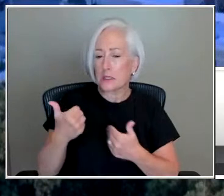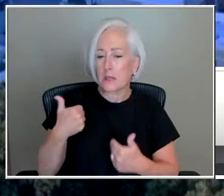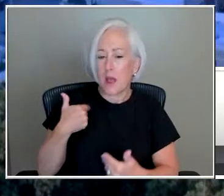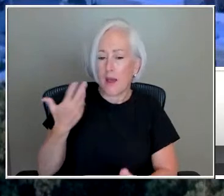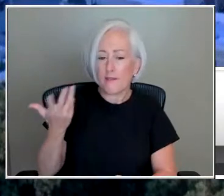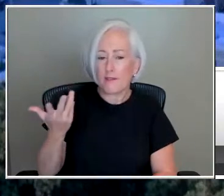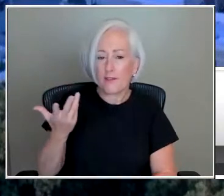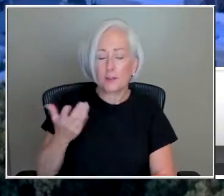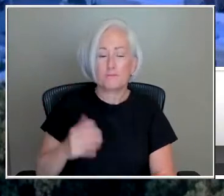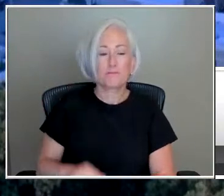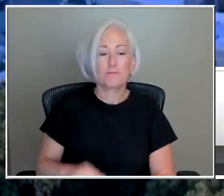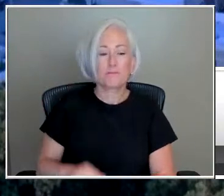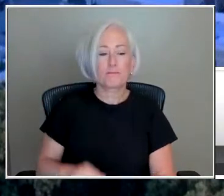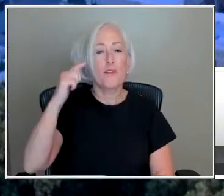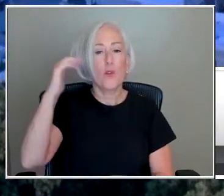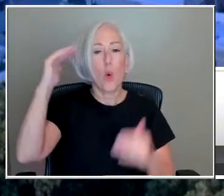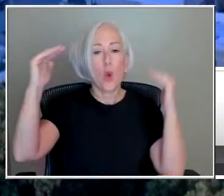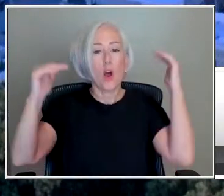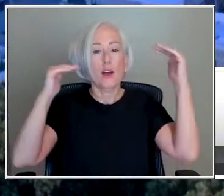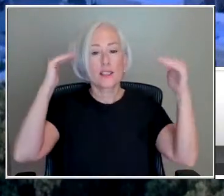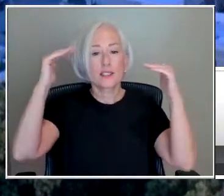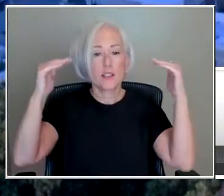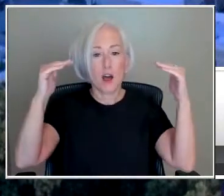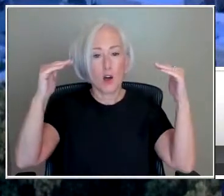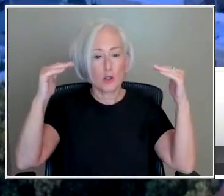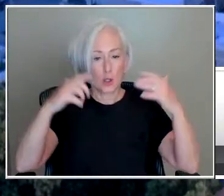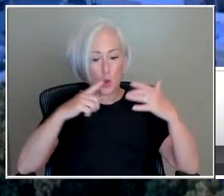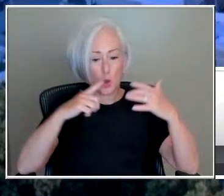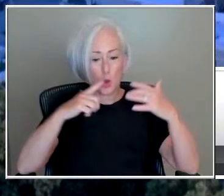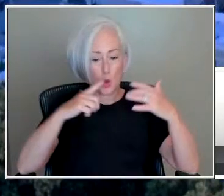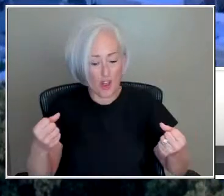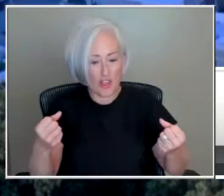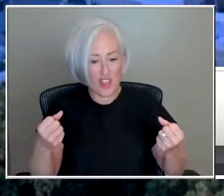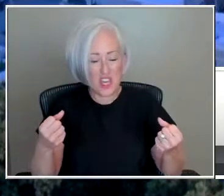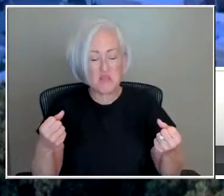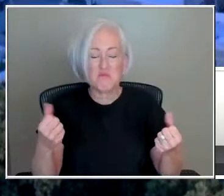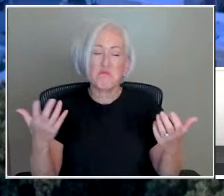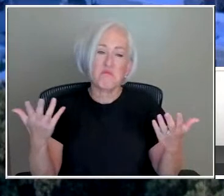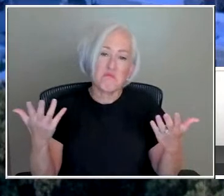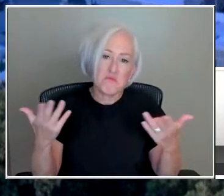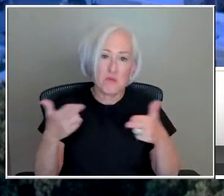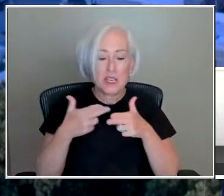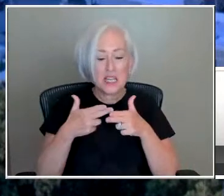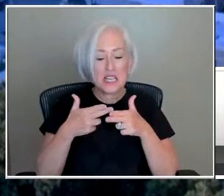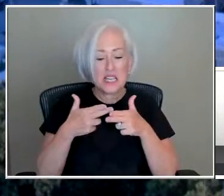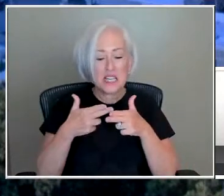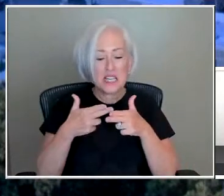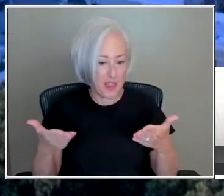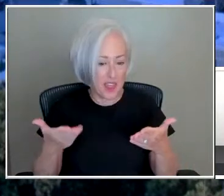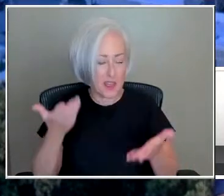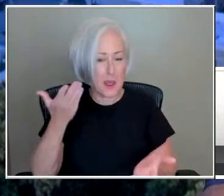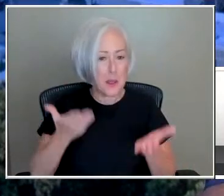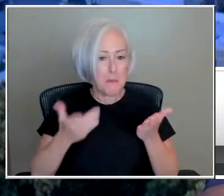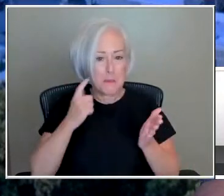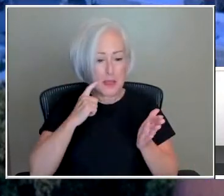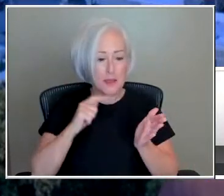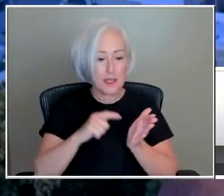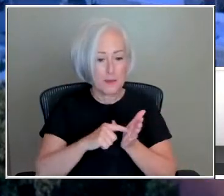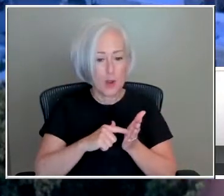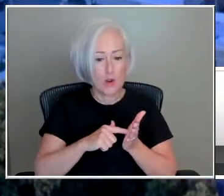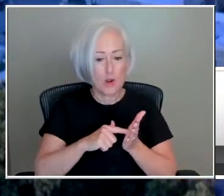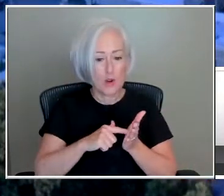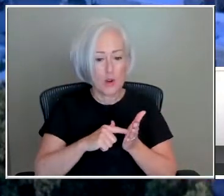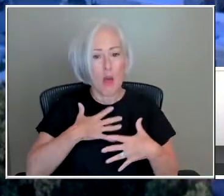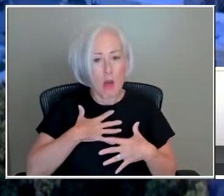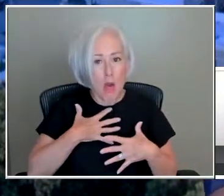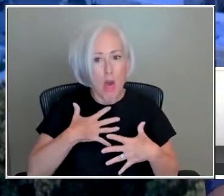adults, healthy adults, it's kind of a temporary issue. You'll notice that it's harder to breathe. You may not be